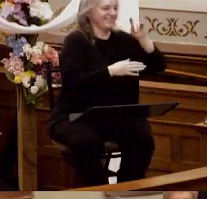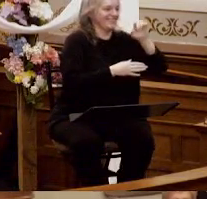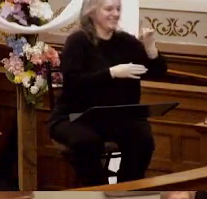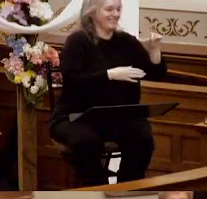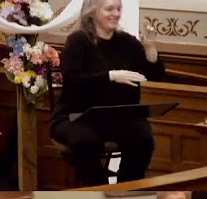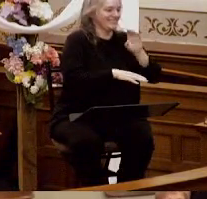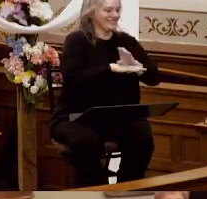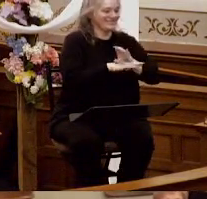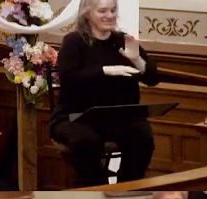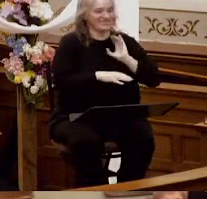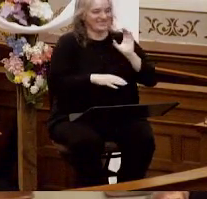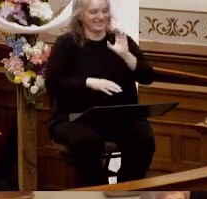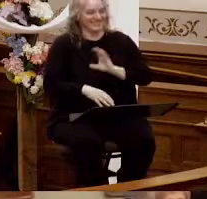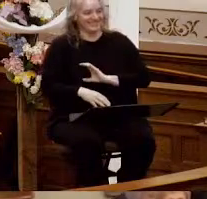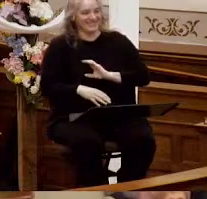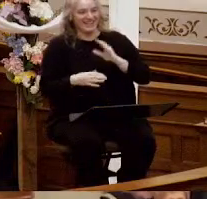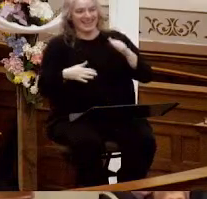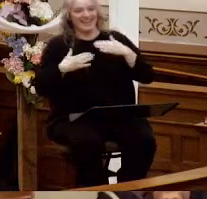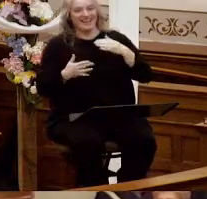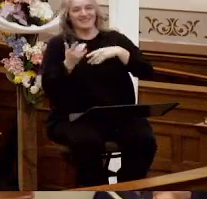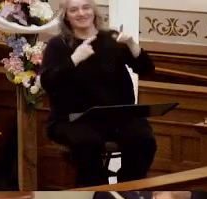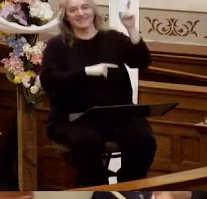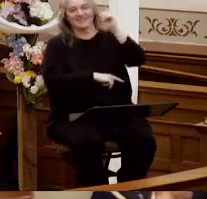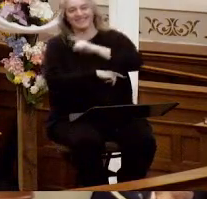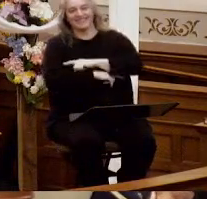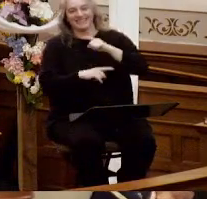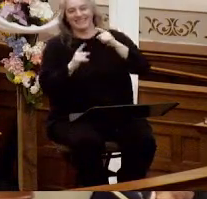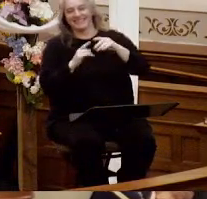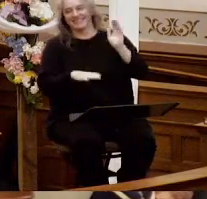Happy birthday to